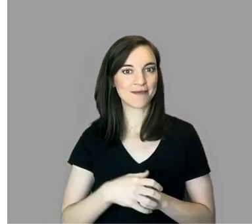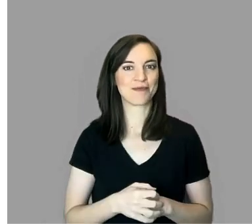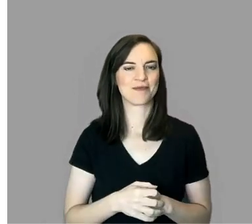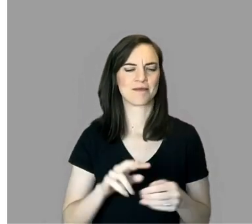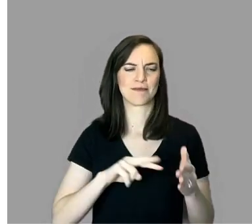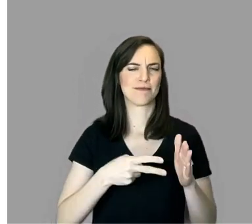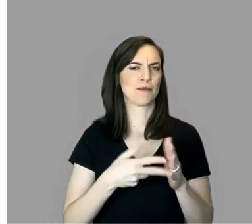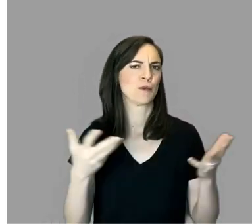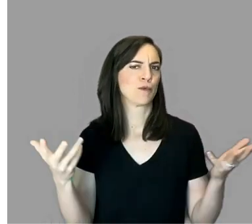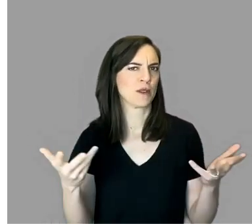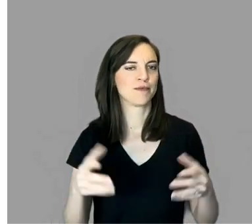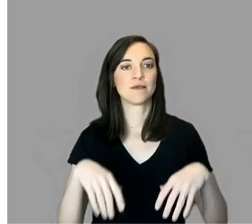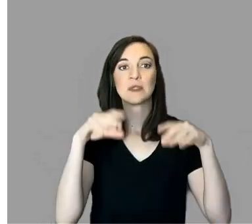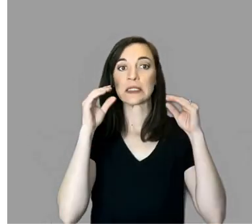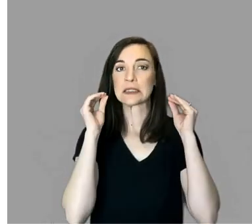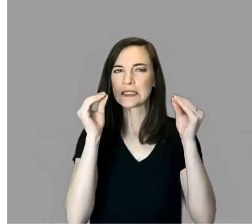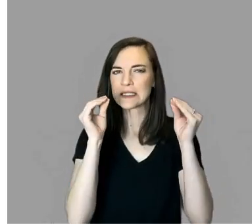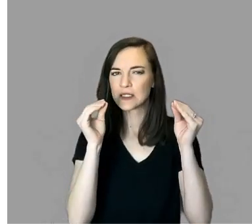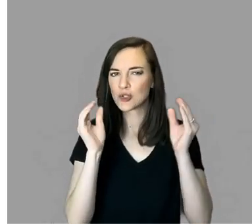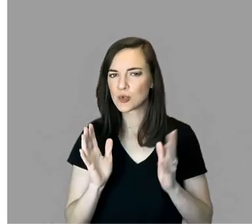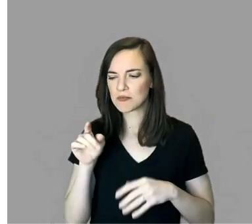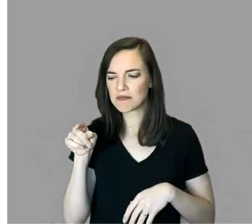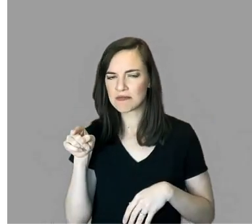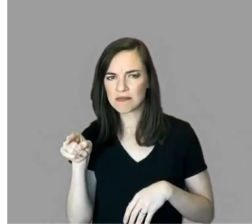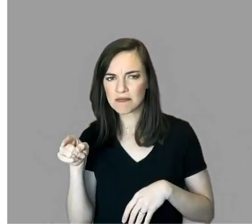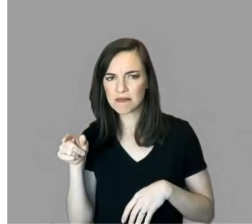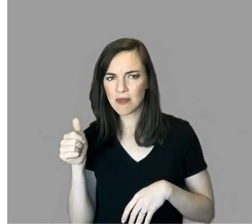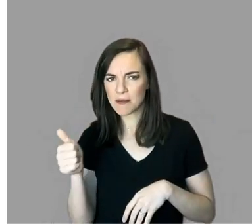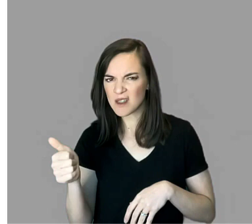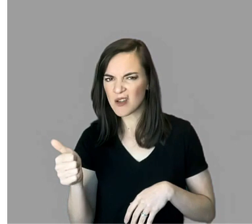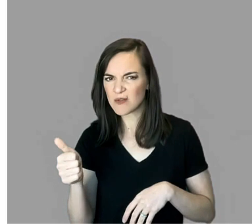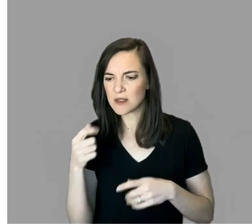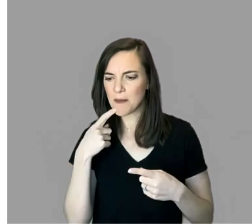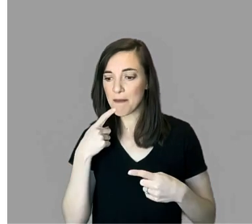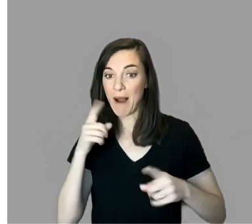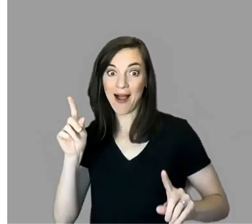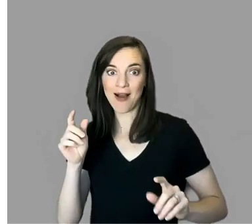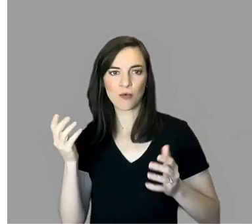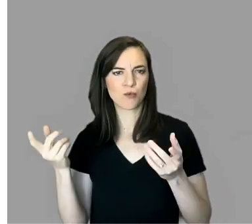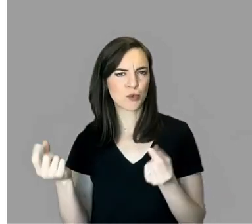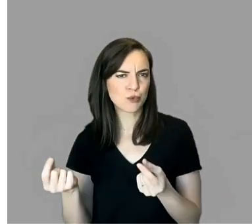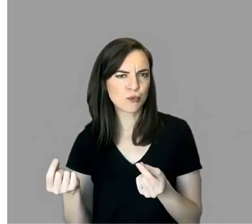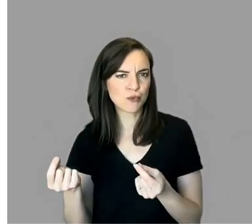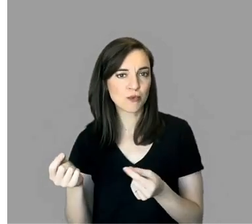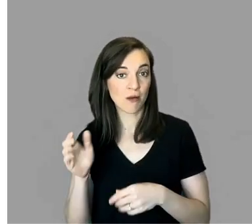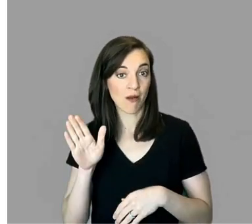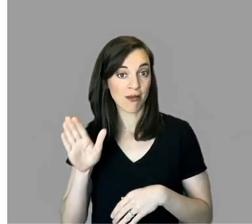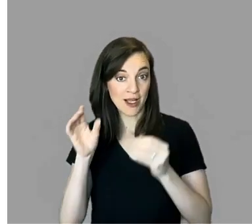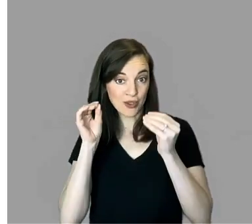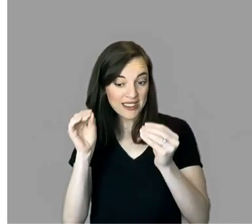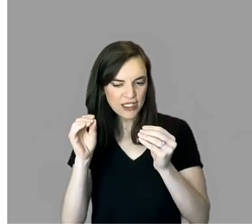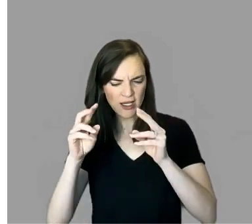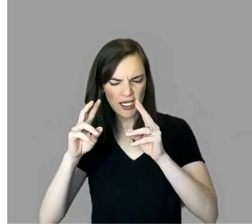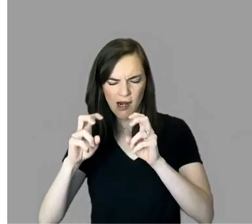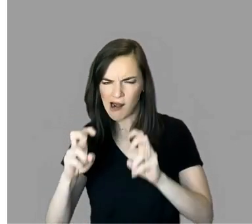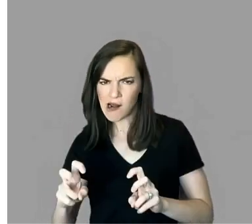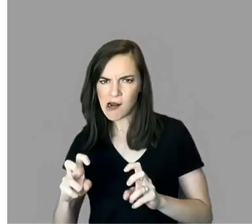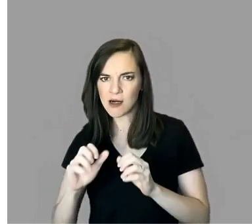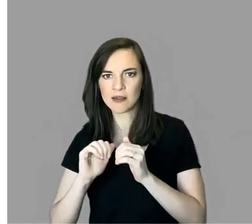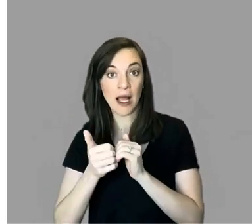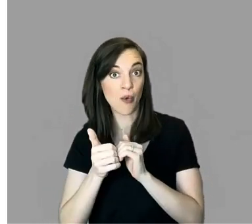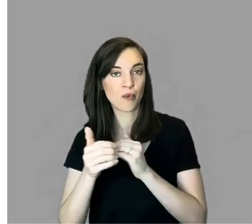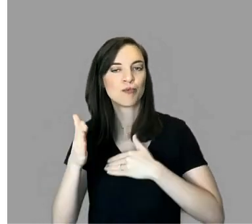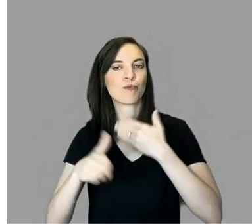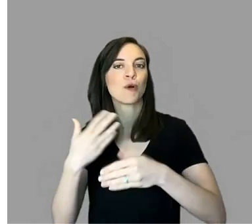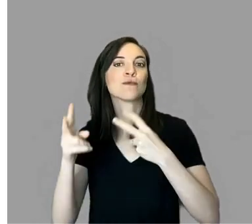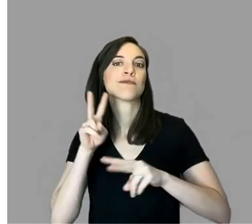with IEPs. In other words, highly effective teachers should constantly be analyzing their practice